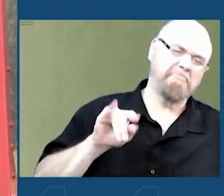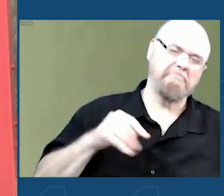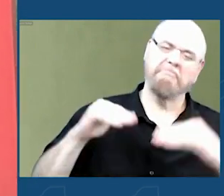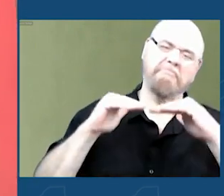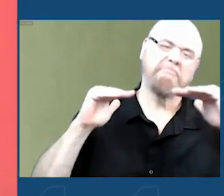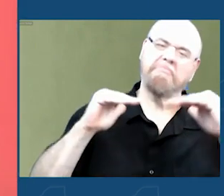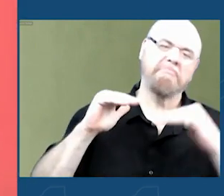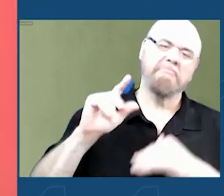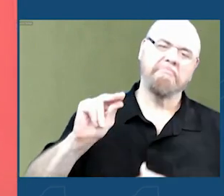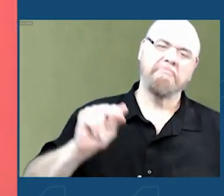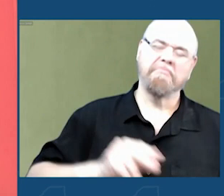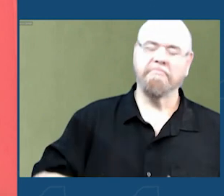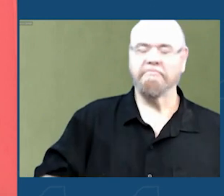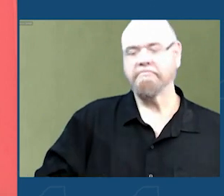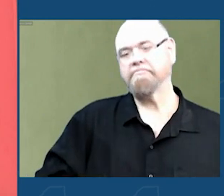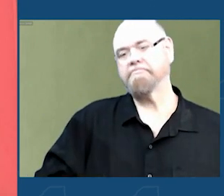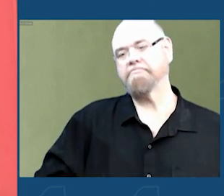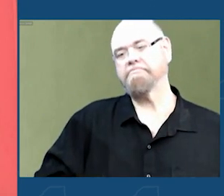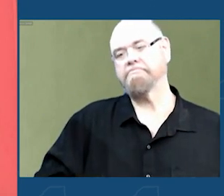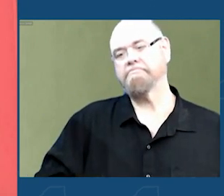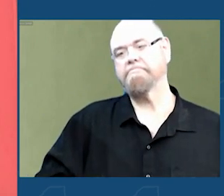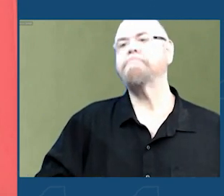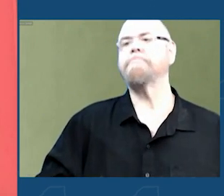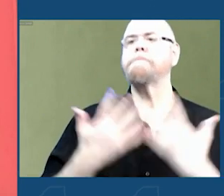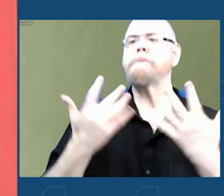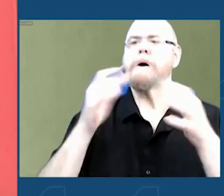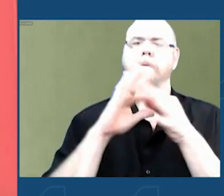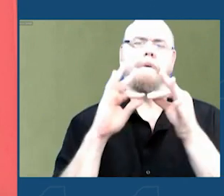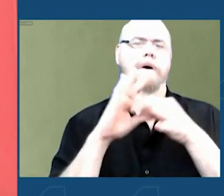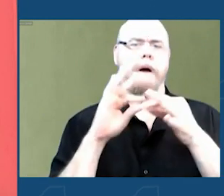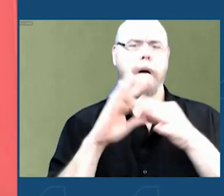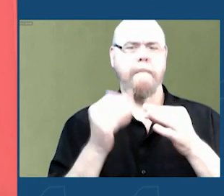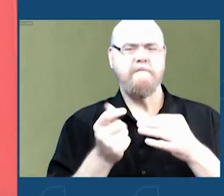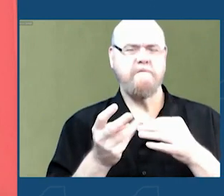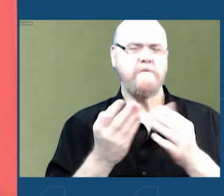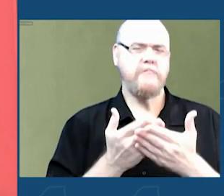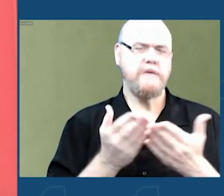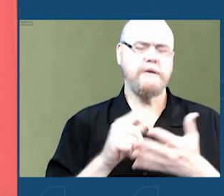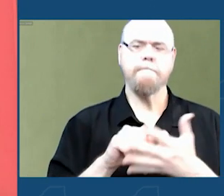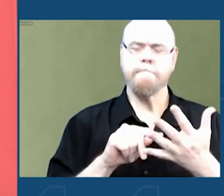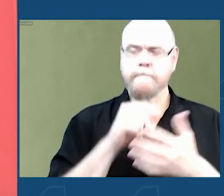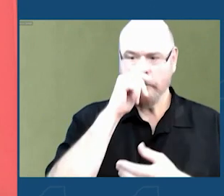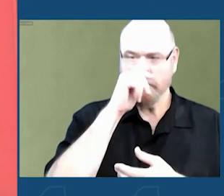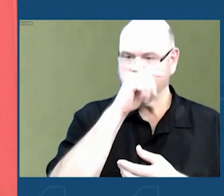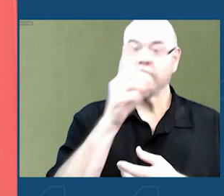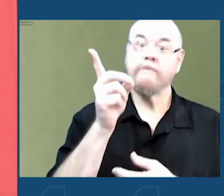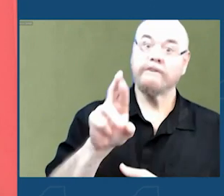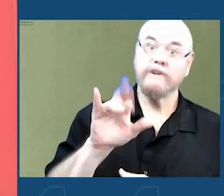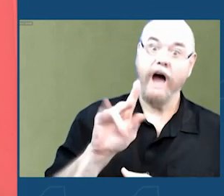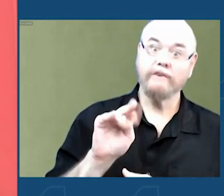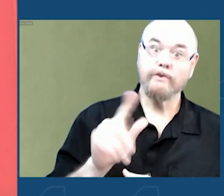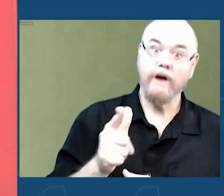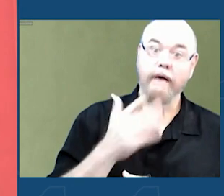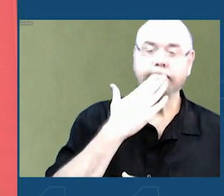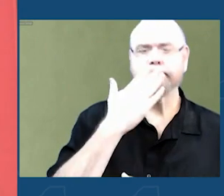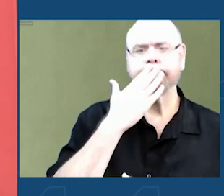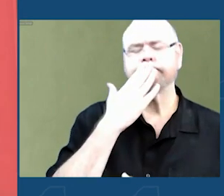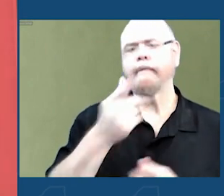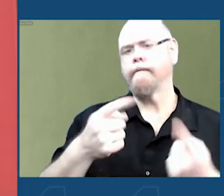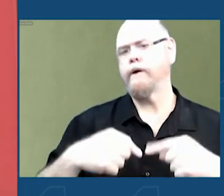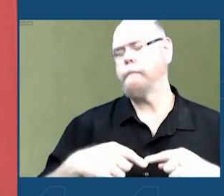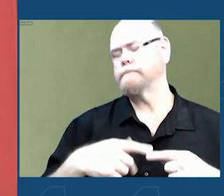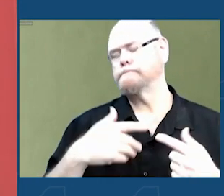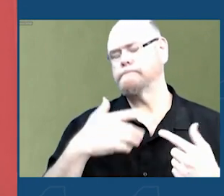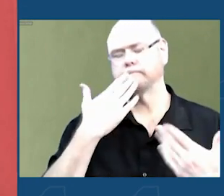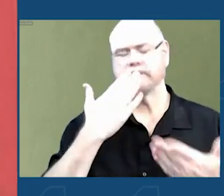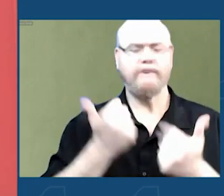But I do want to make a few comments. First of all, Dr. Young, thank you for joining us today and all the work you do.